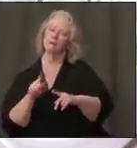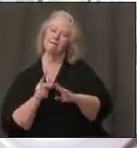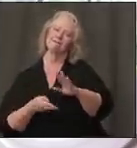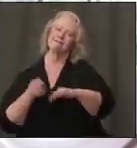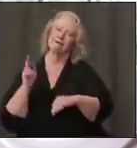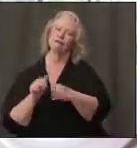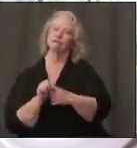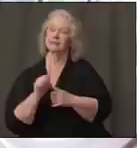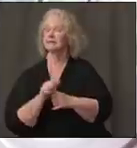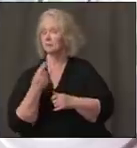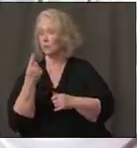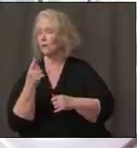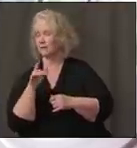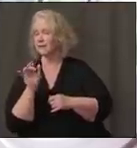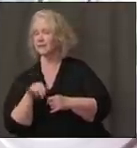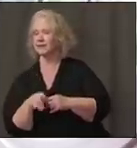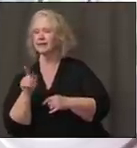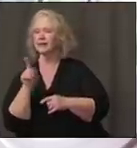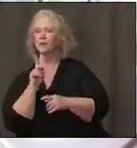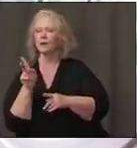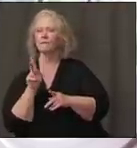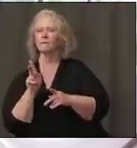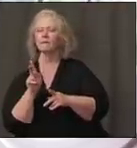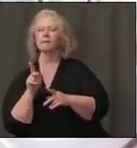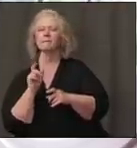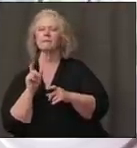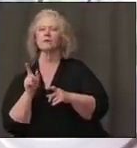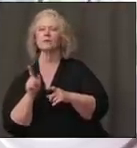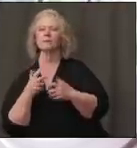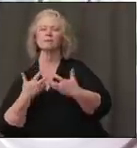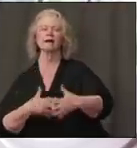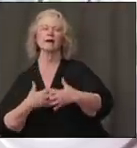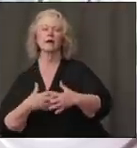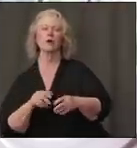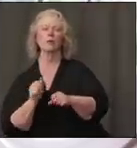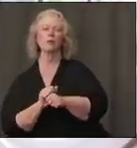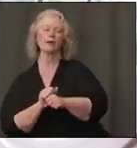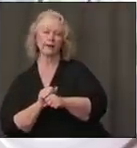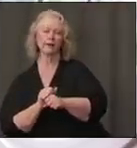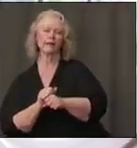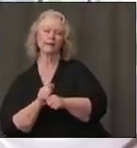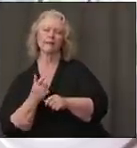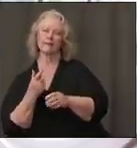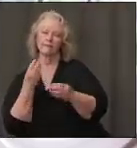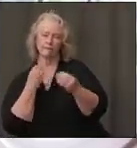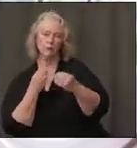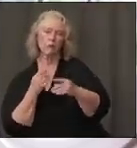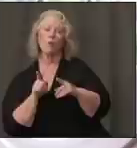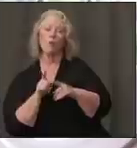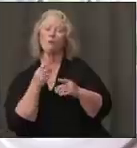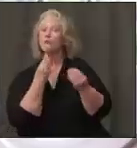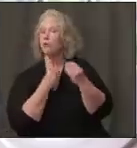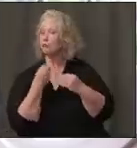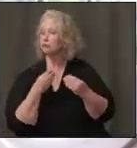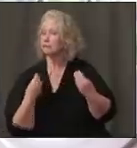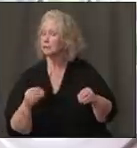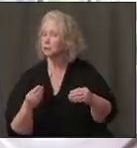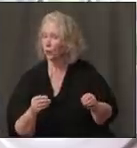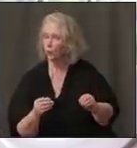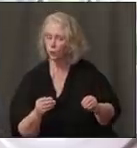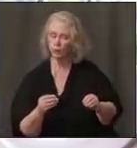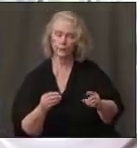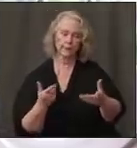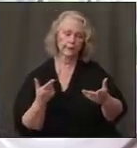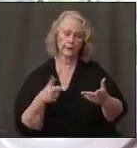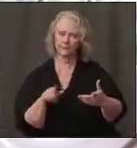one of those at-risk communities are food handlers. People who work in grocery stores are at risk because they come into contact with a lot